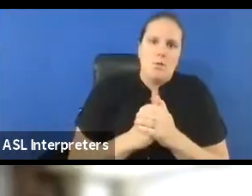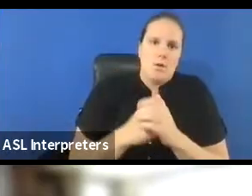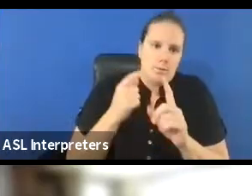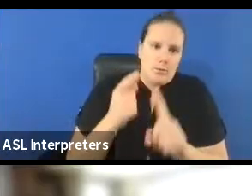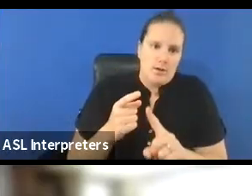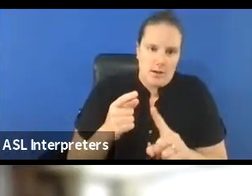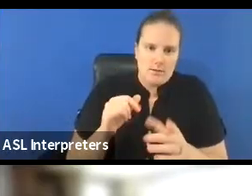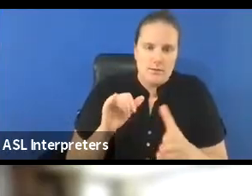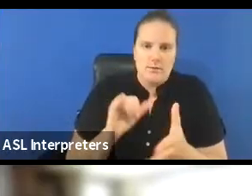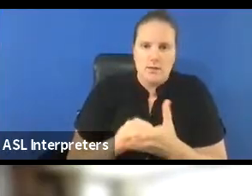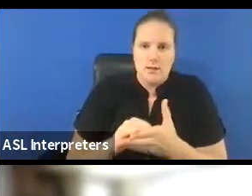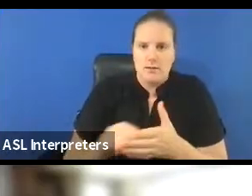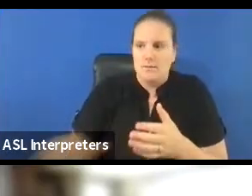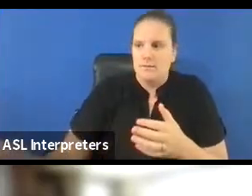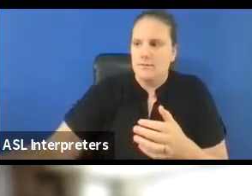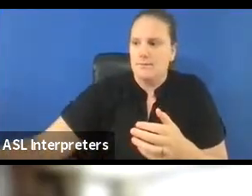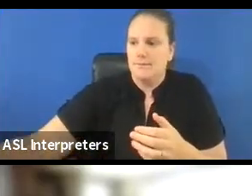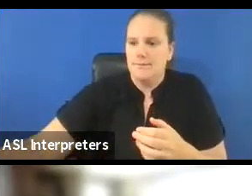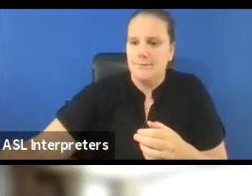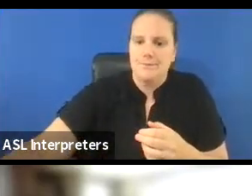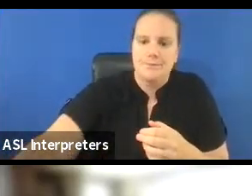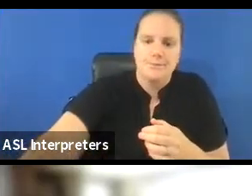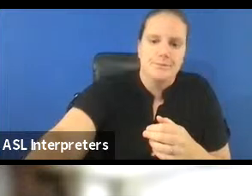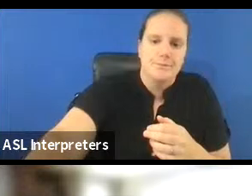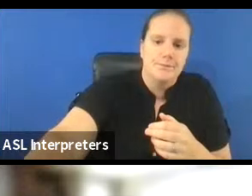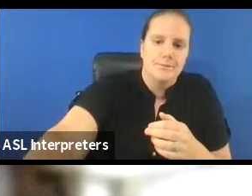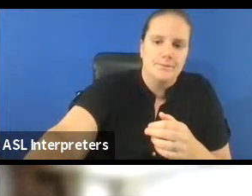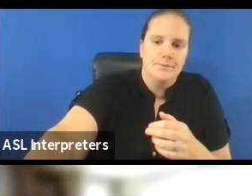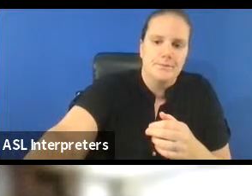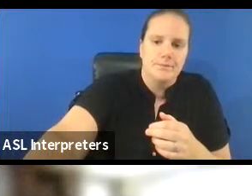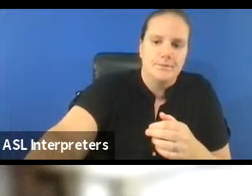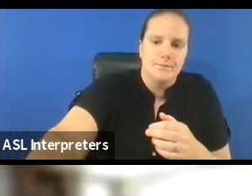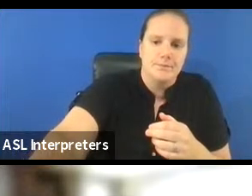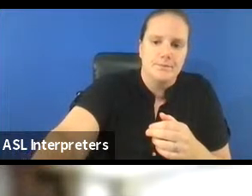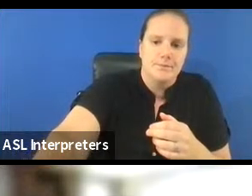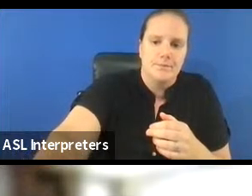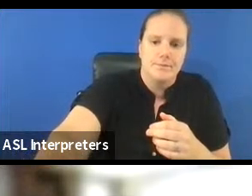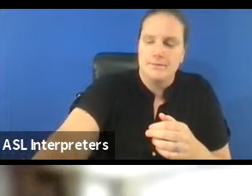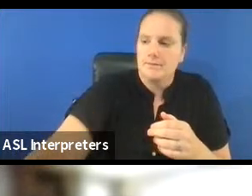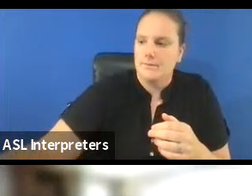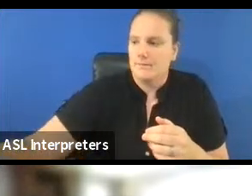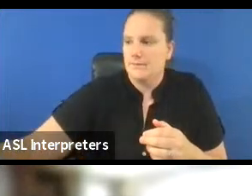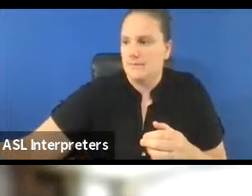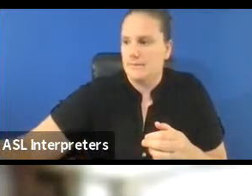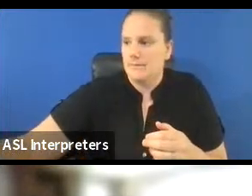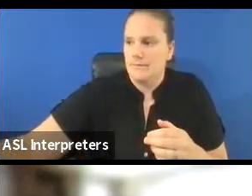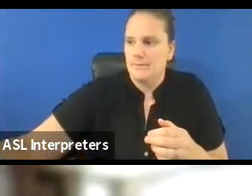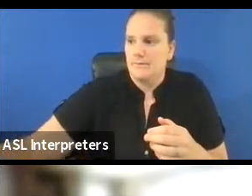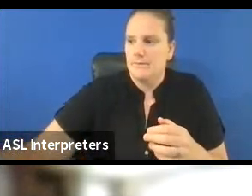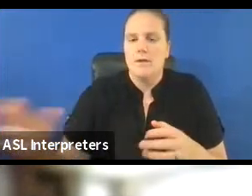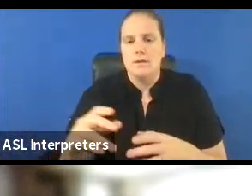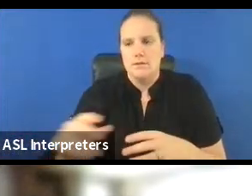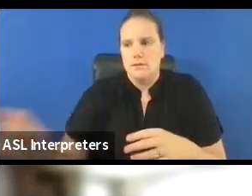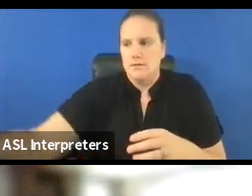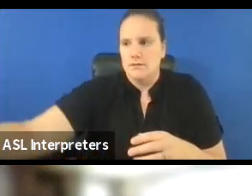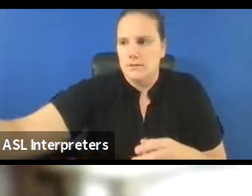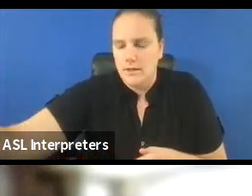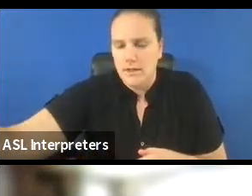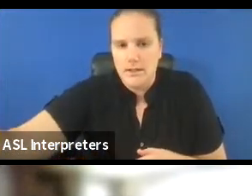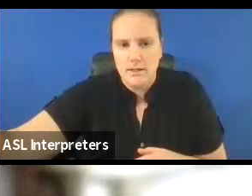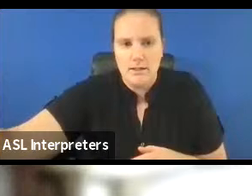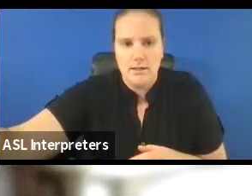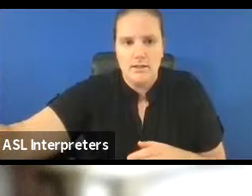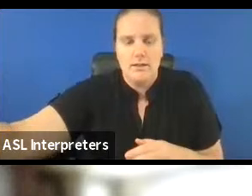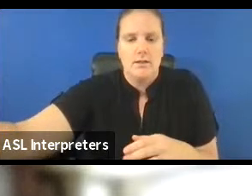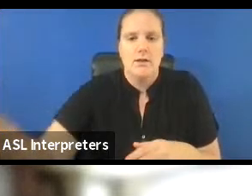out that our program is getting some great attention nationally.